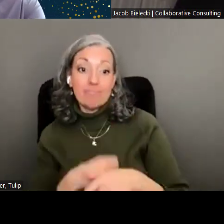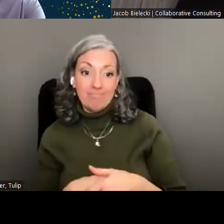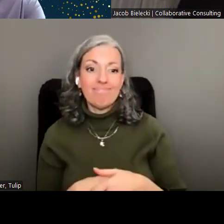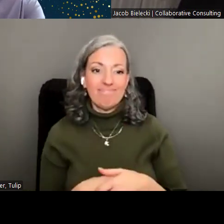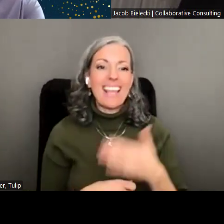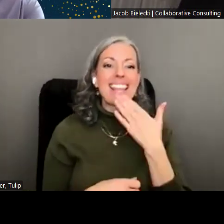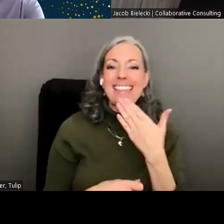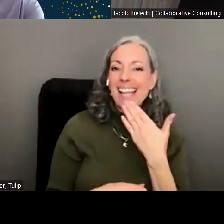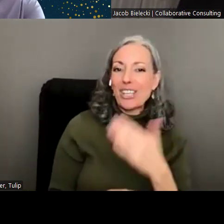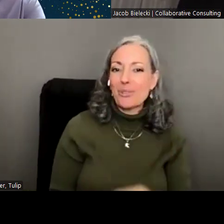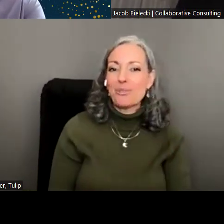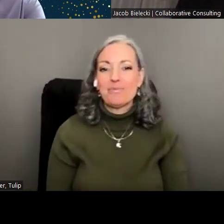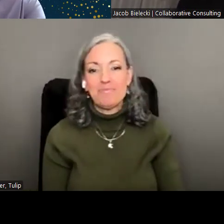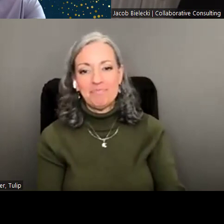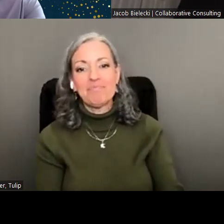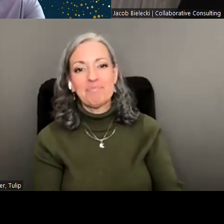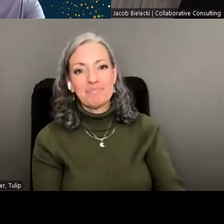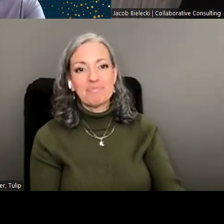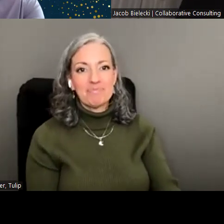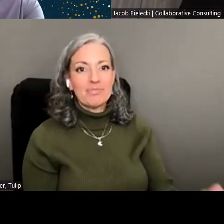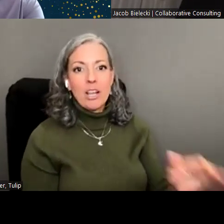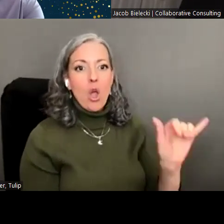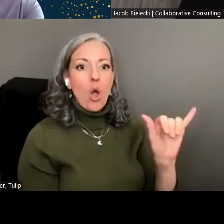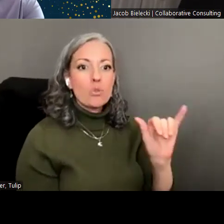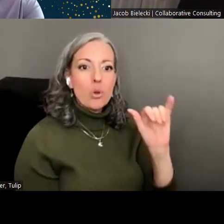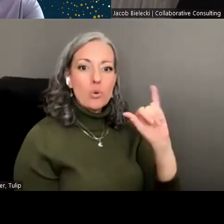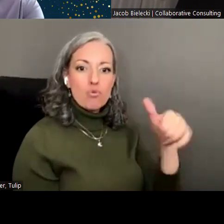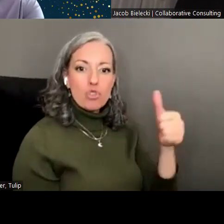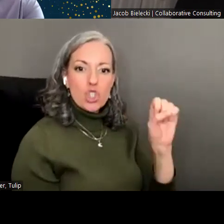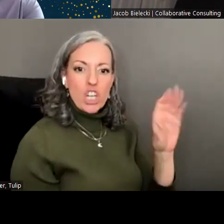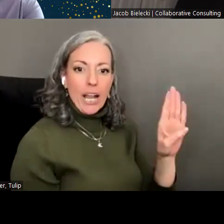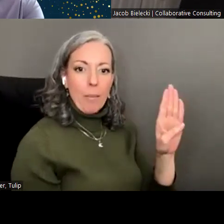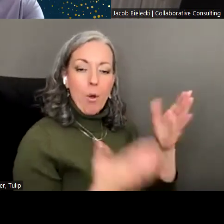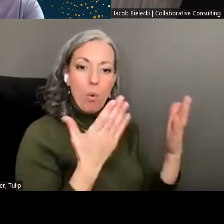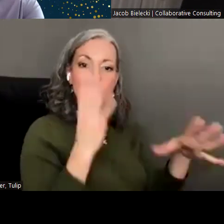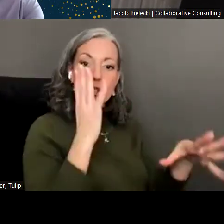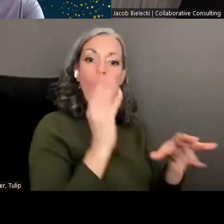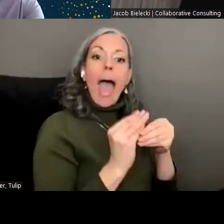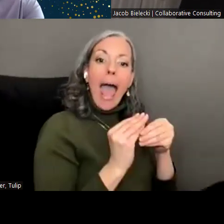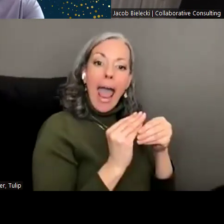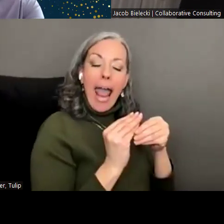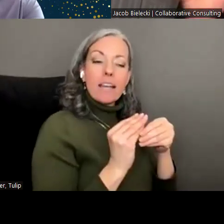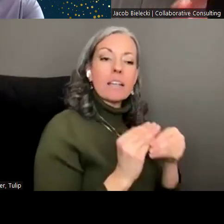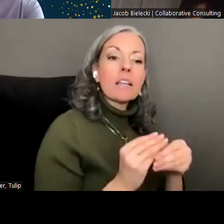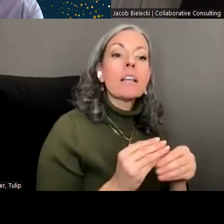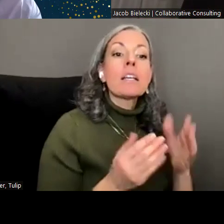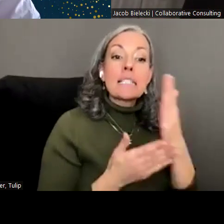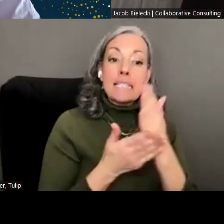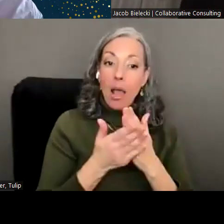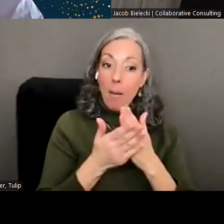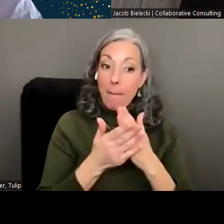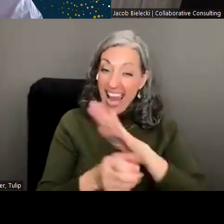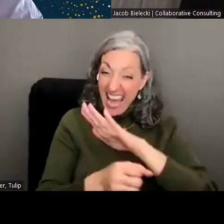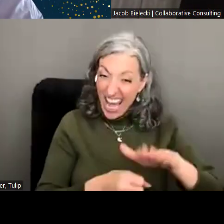Thank you. I just want to also add, as a response to your question, Connie, there are some areas within the recommendations